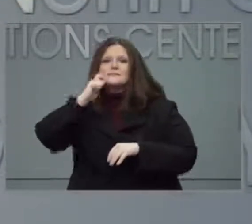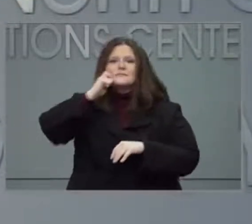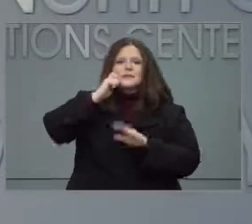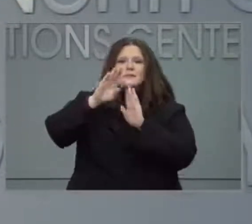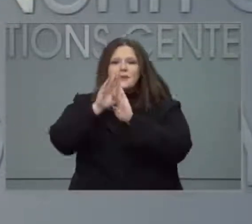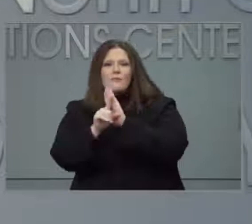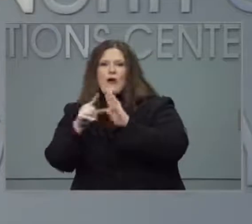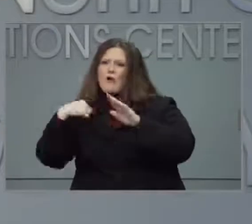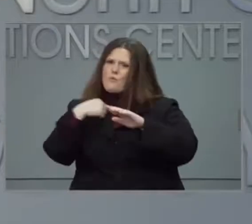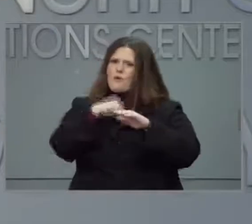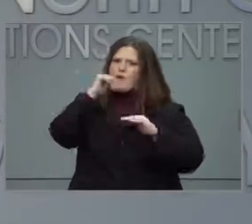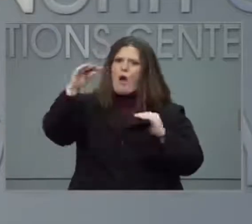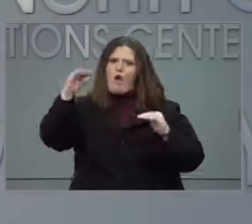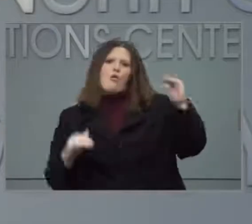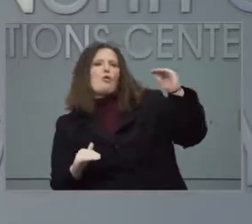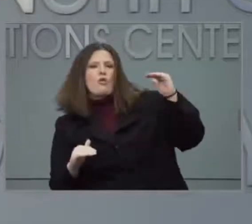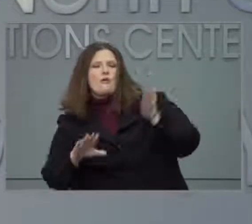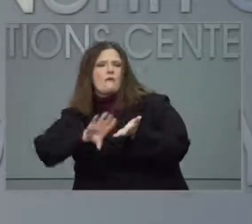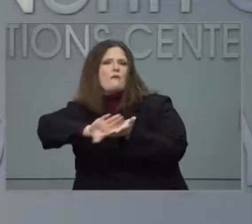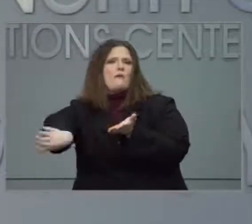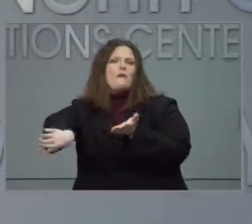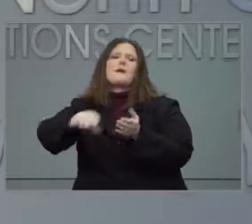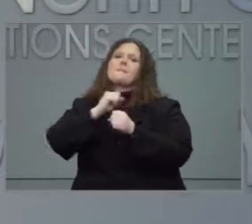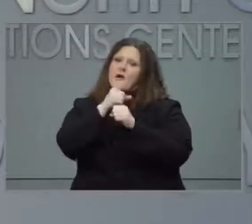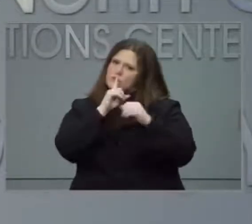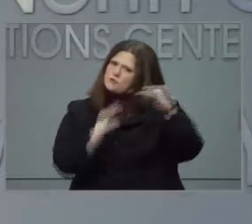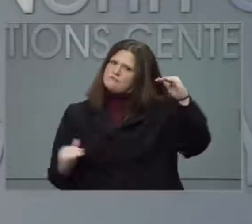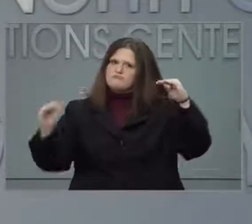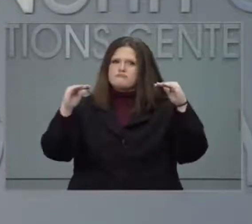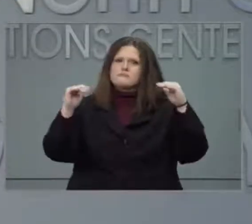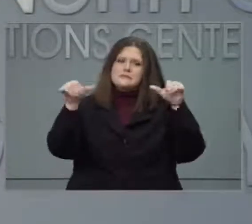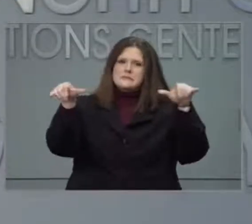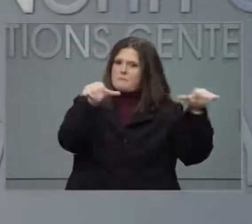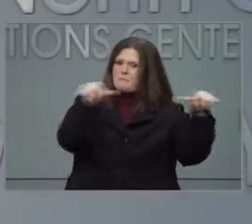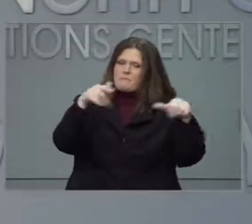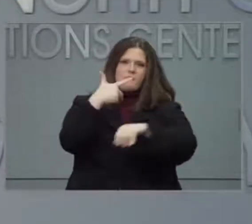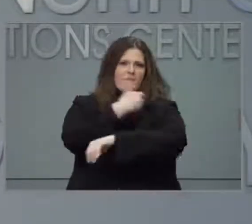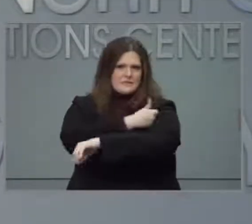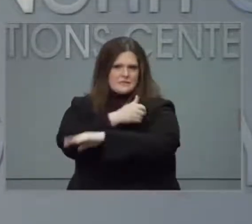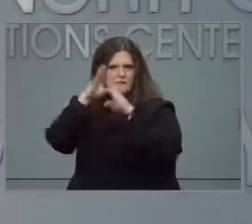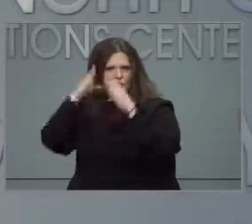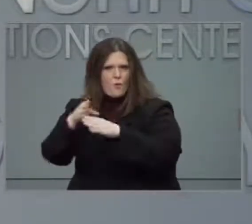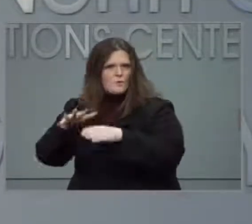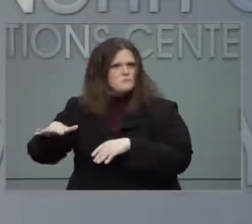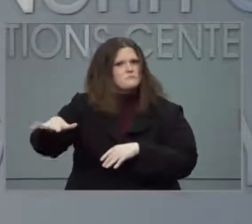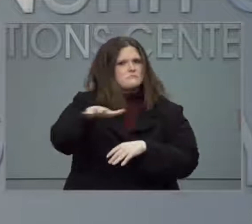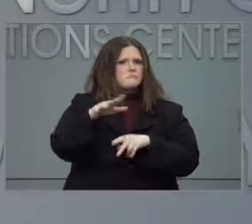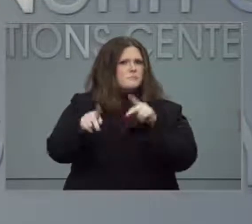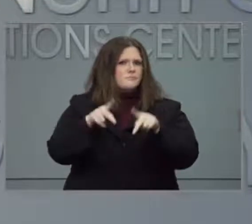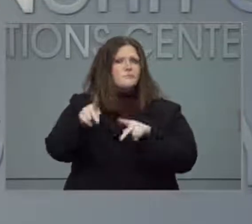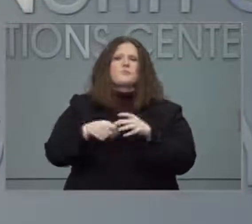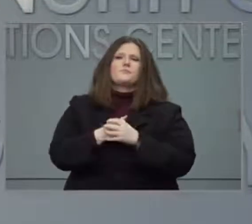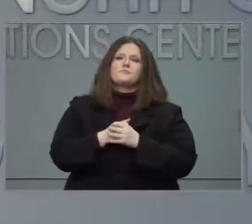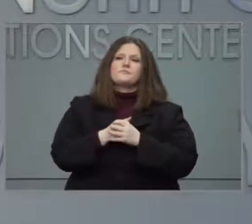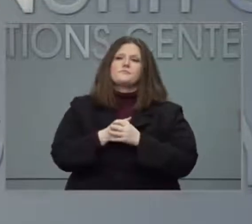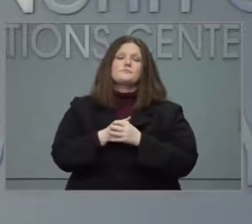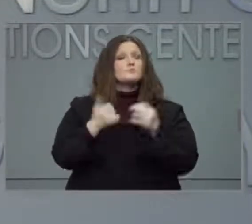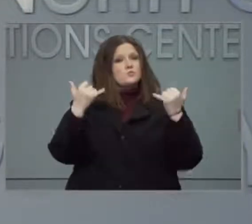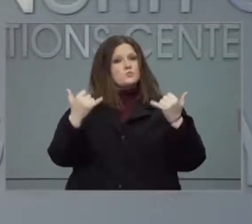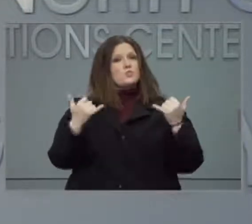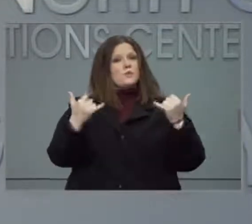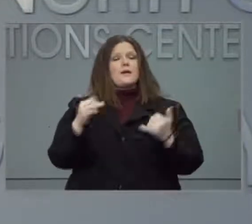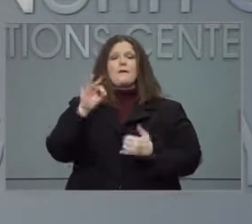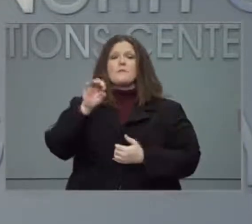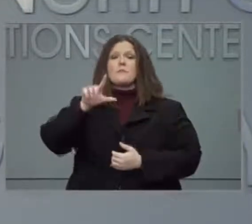that we are reaching underserved communities. And today marks the first day that our educators are eligible to get